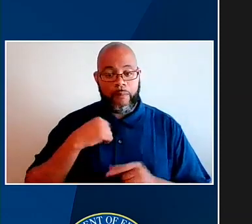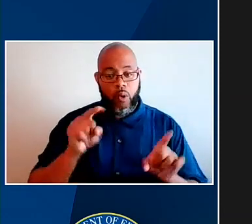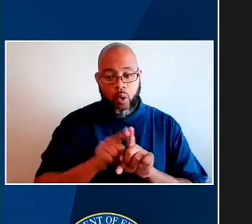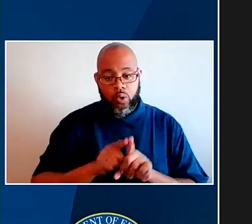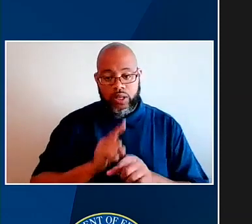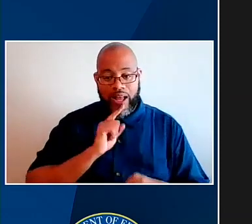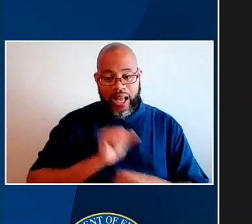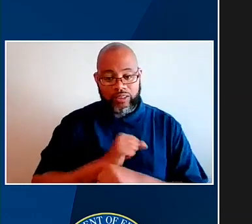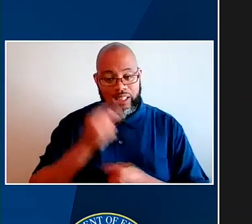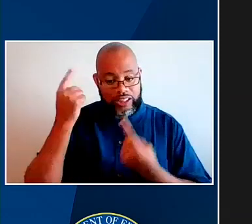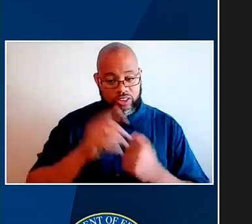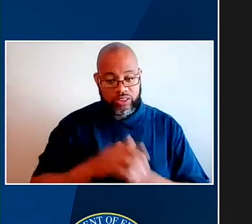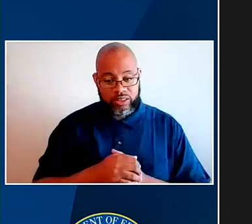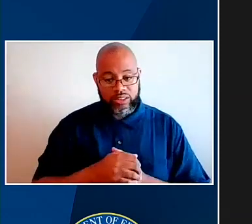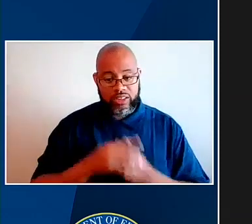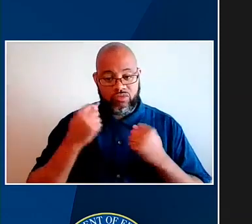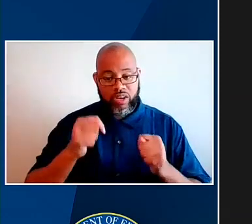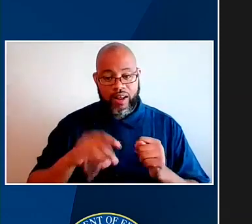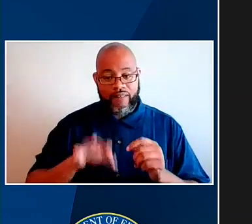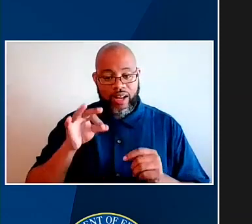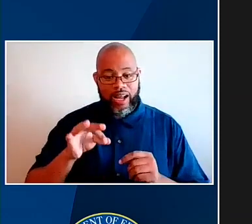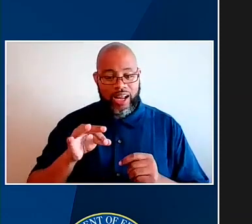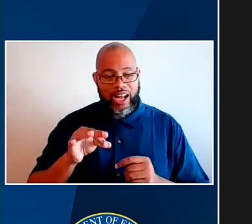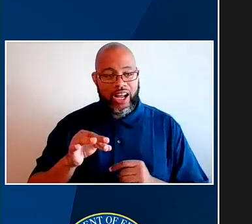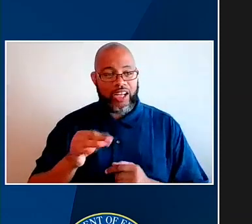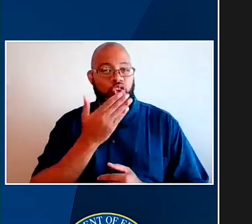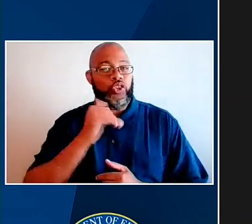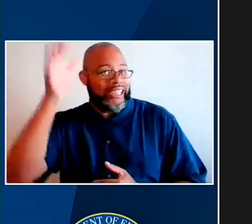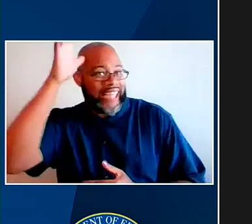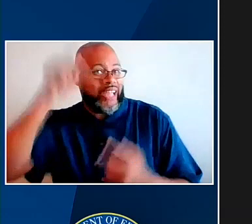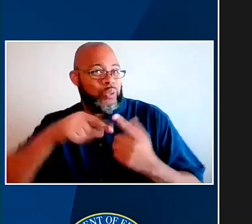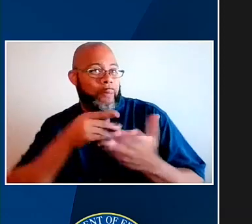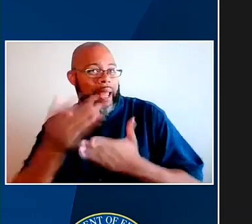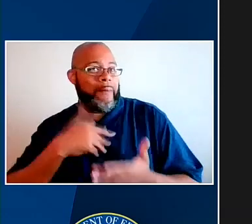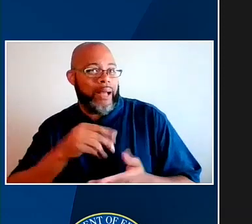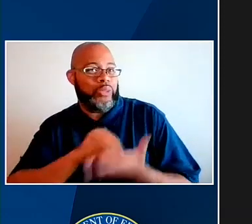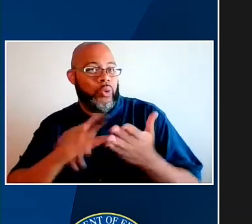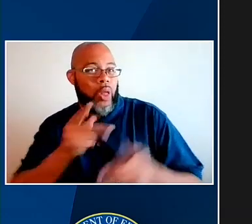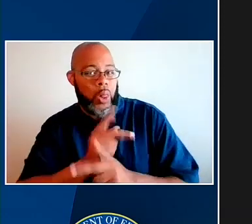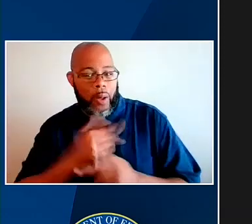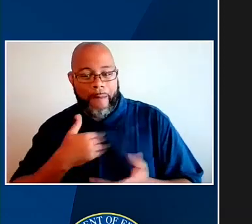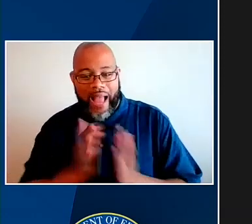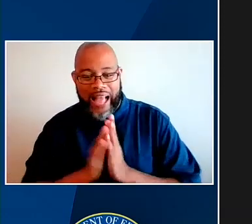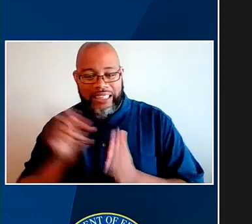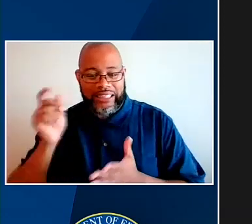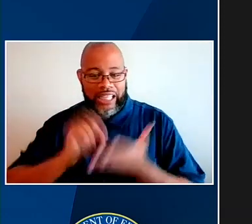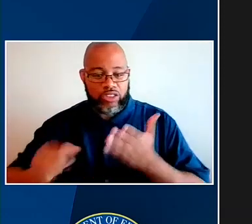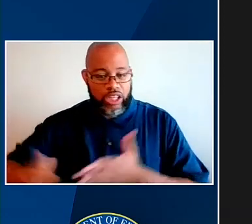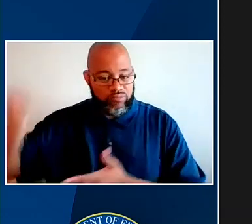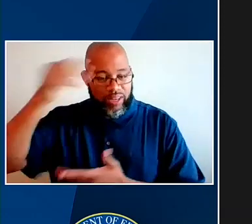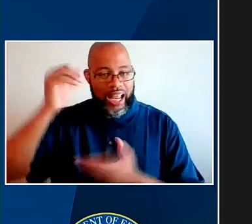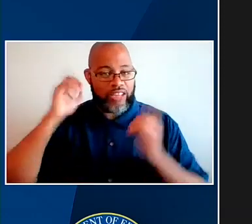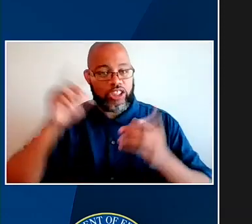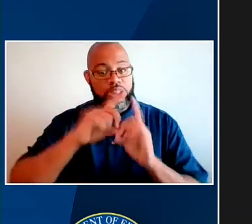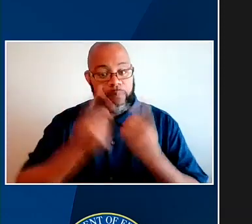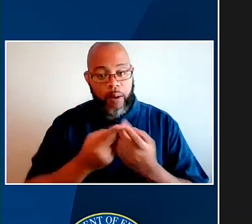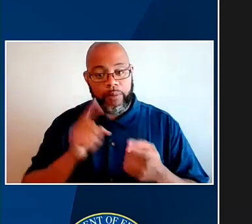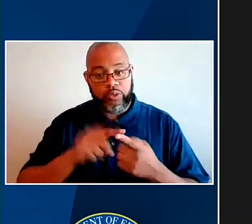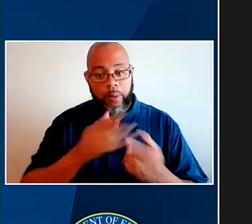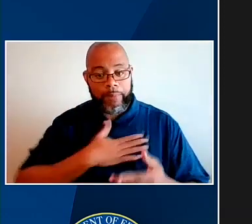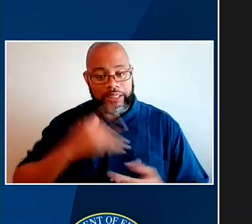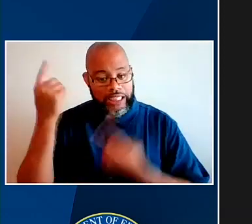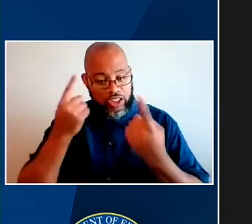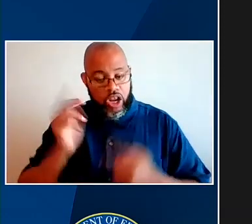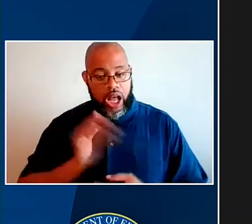actually considered trying to find a sugar daddy just to pay this student loan. So I'm asking the secretary and the education department to please consider